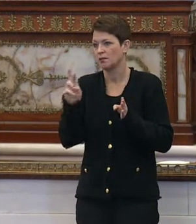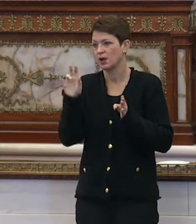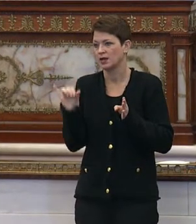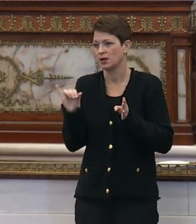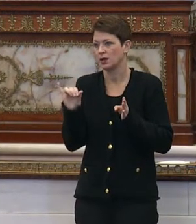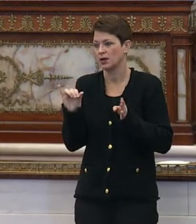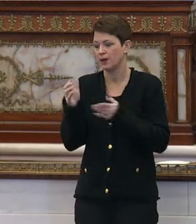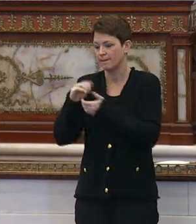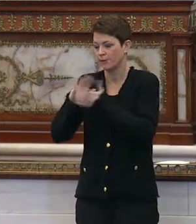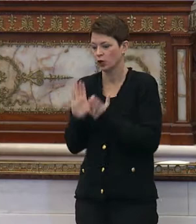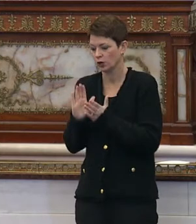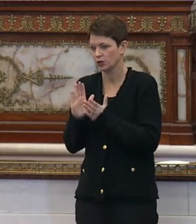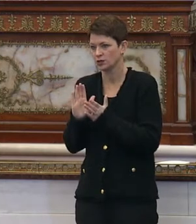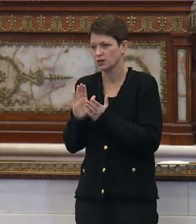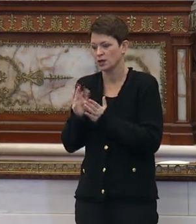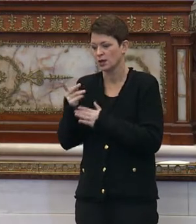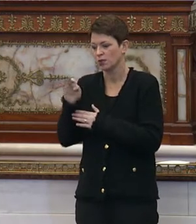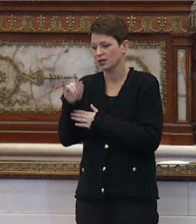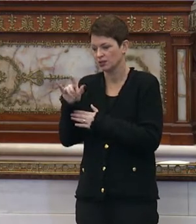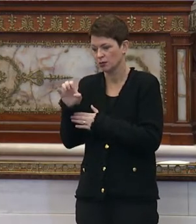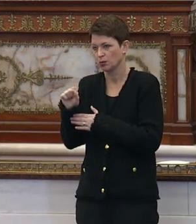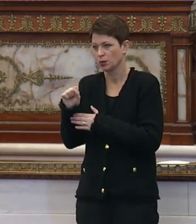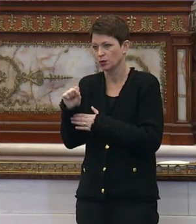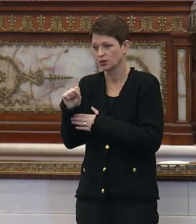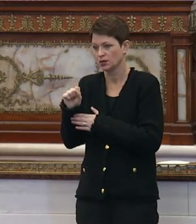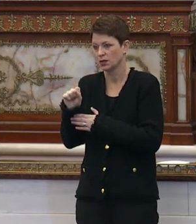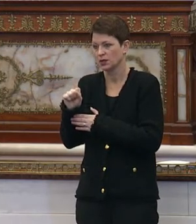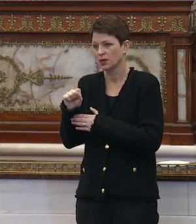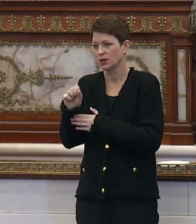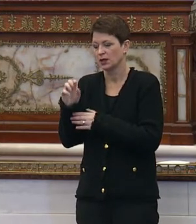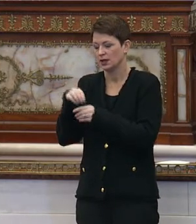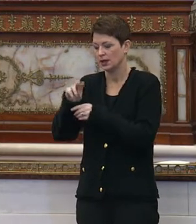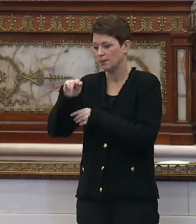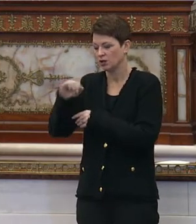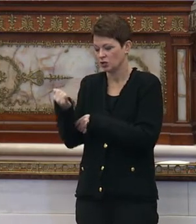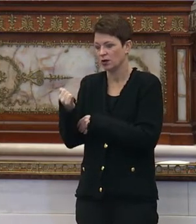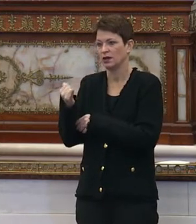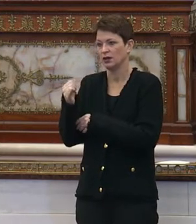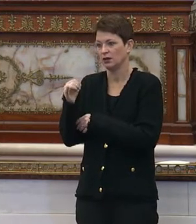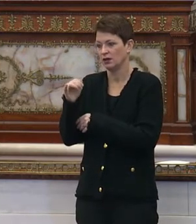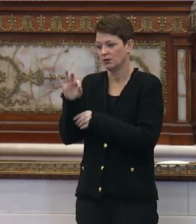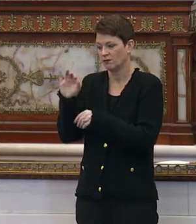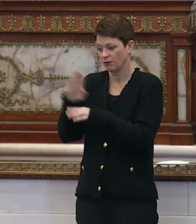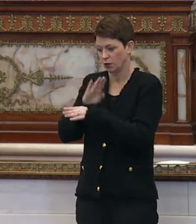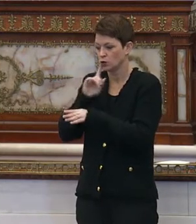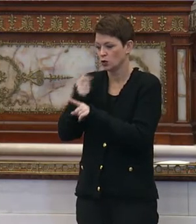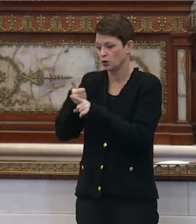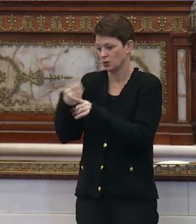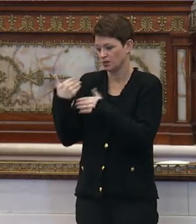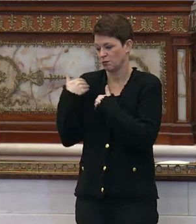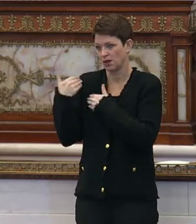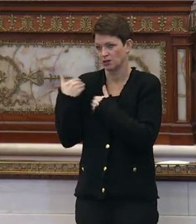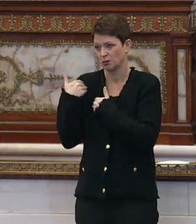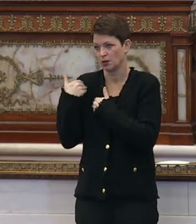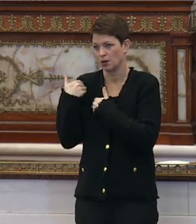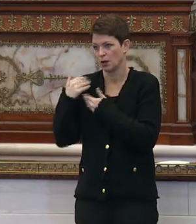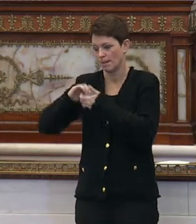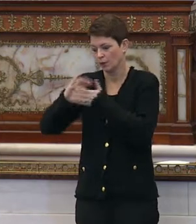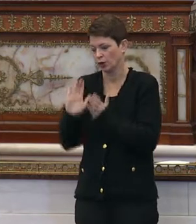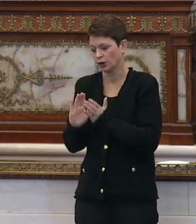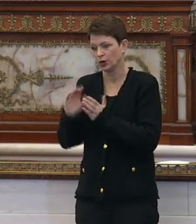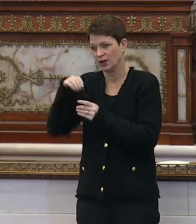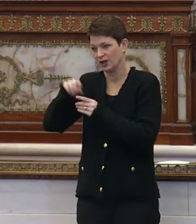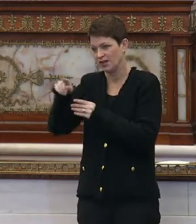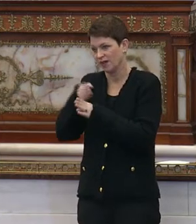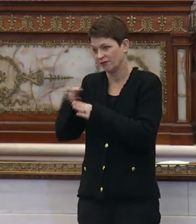minority partners or principals at majority firms who are the responsibility party or partner at